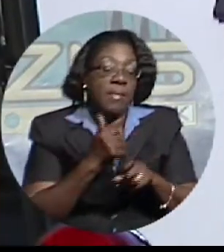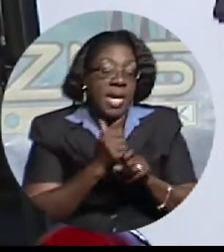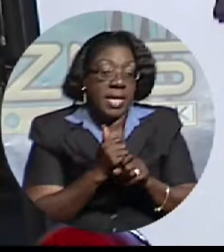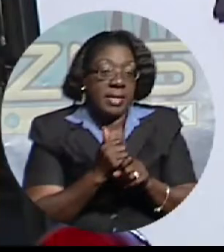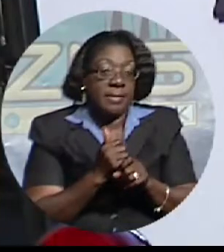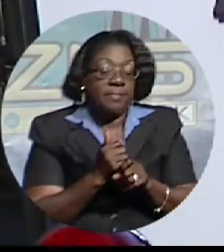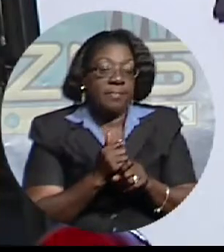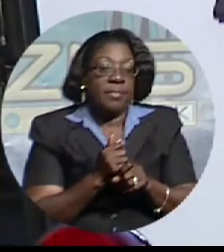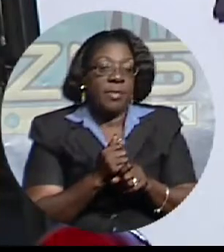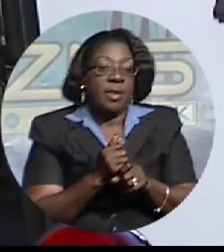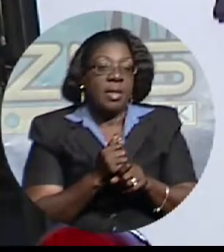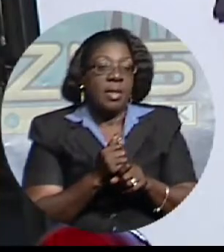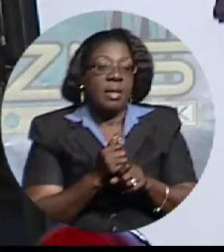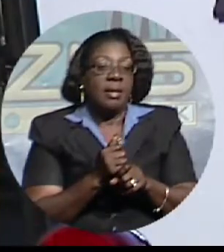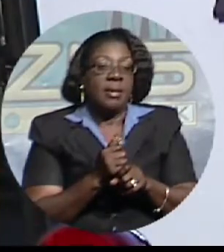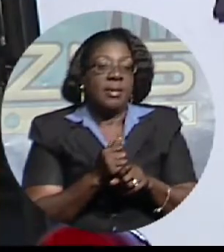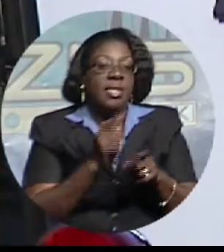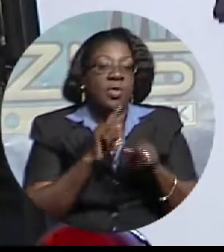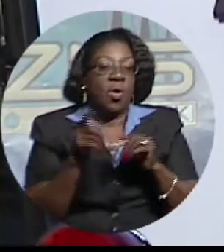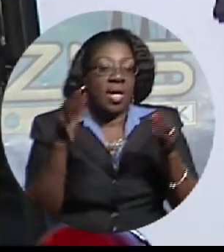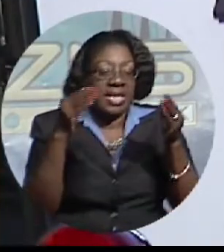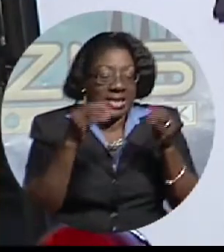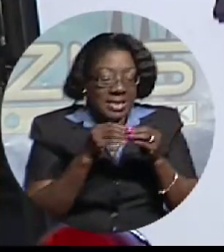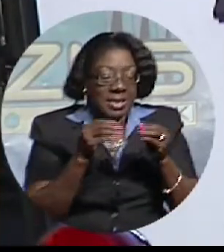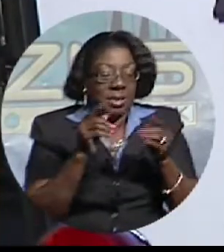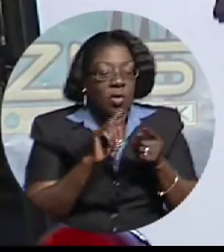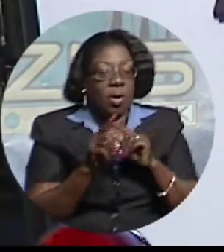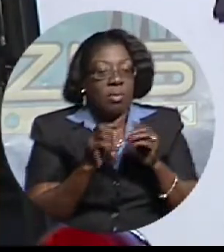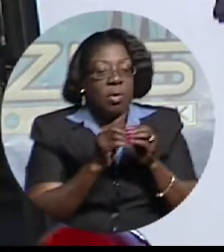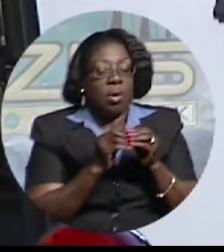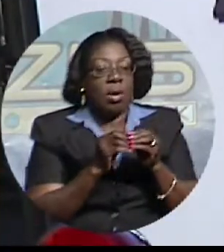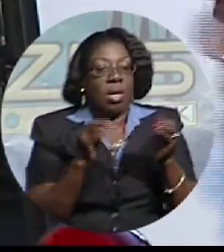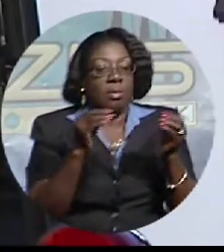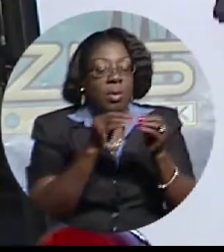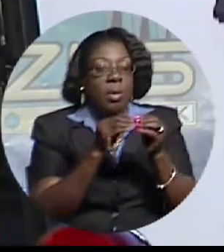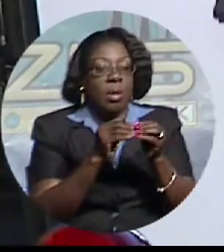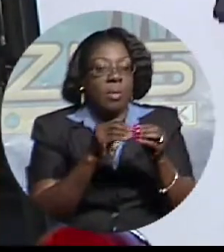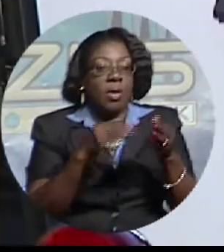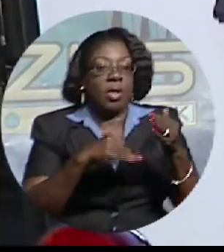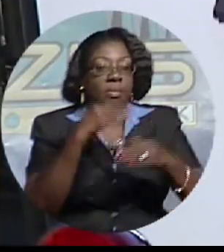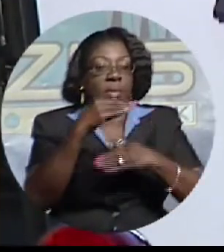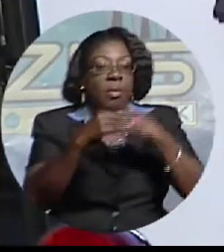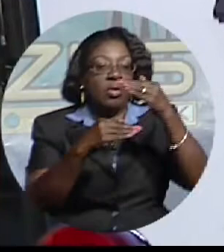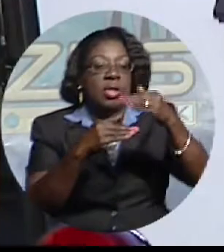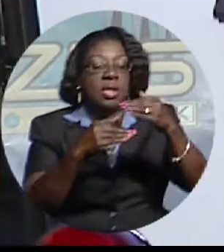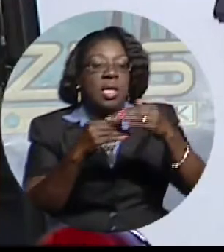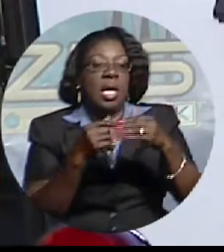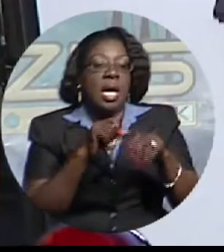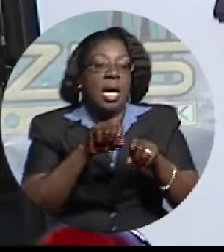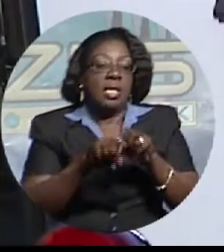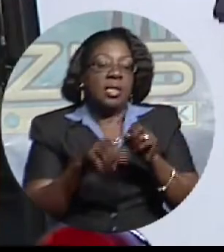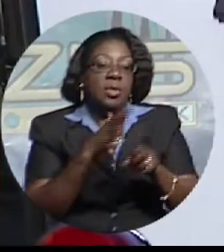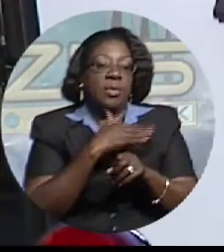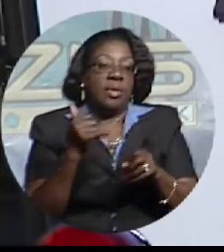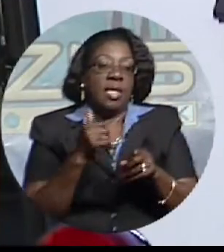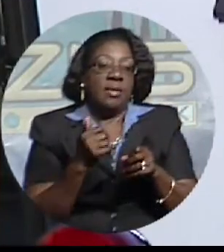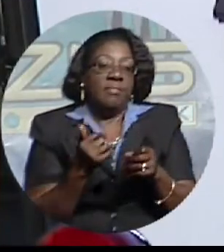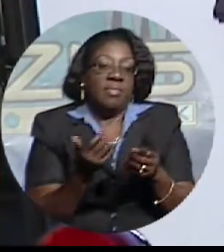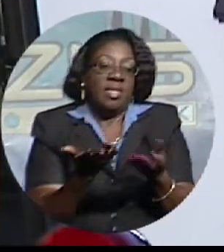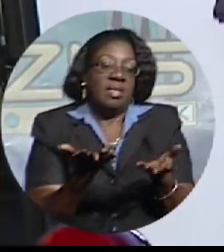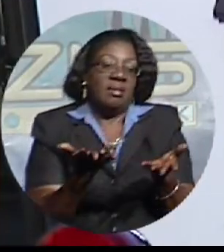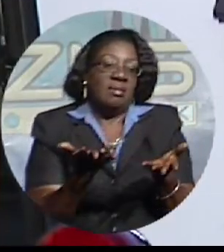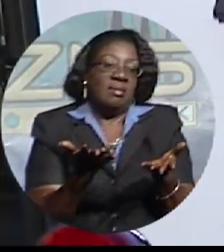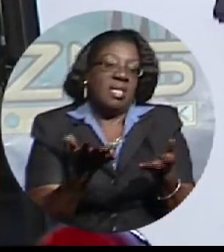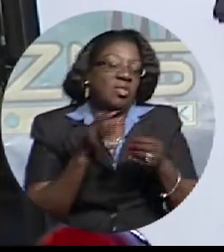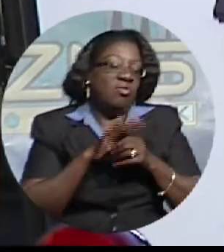the maintenance staff, in addition to them having problems with promotions. And so they kind of just stressed out